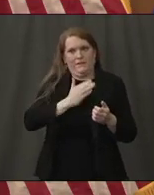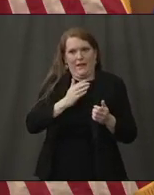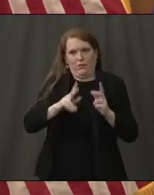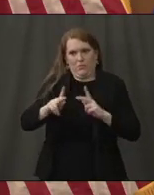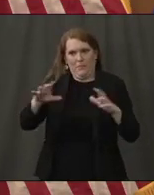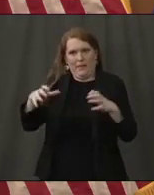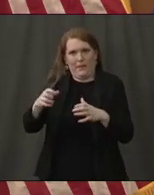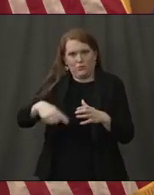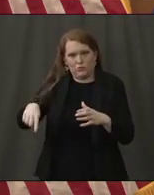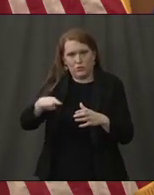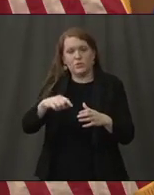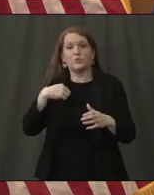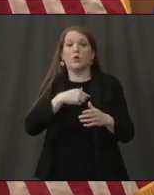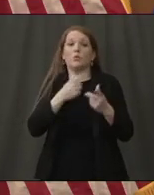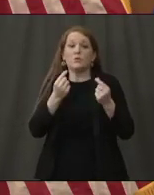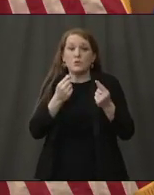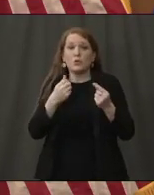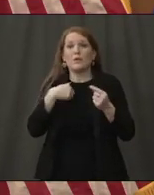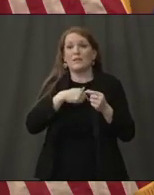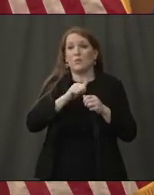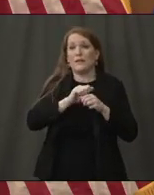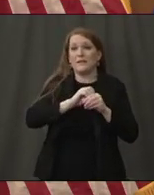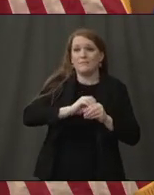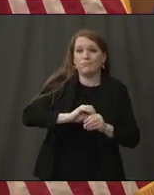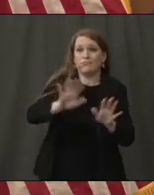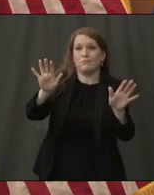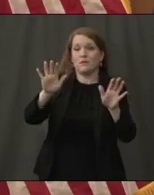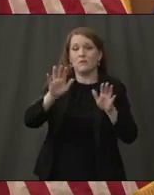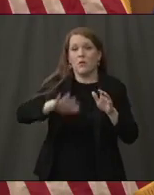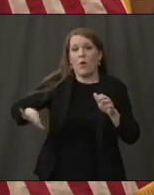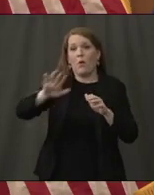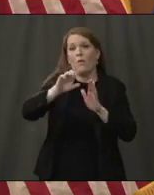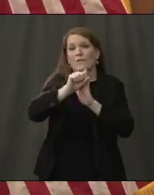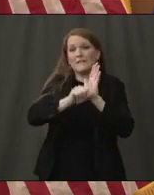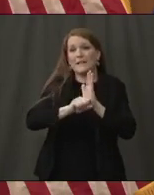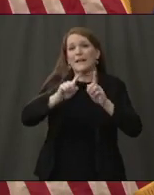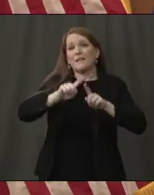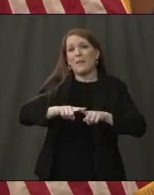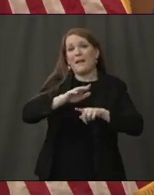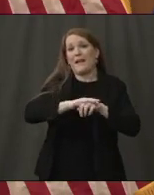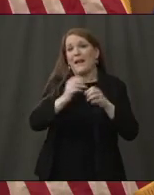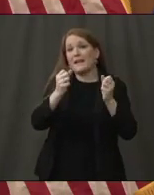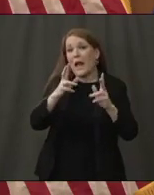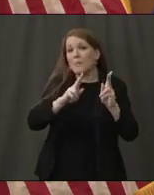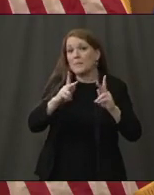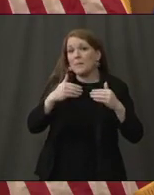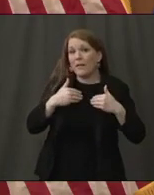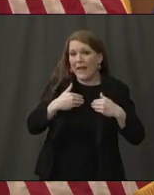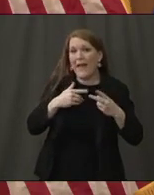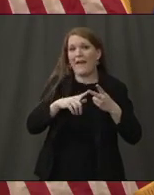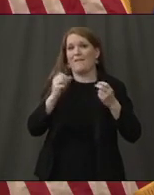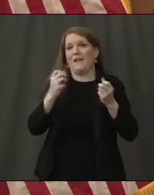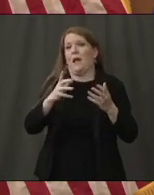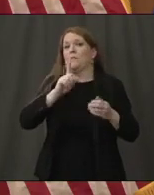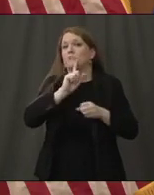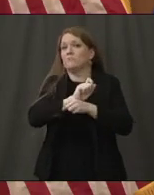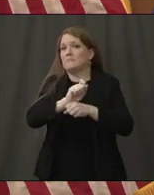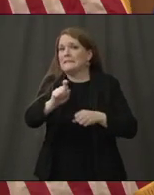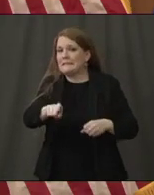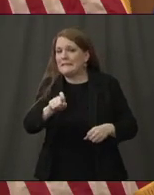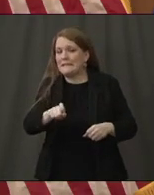distributed them across the state based on population and need. It would be great. I'm sure everyone in all the